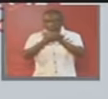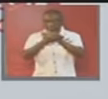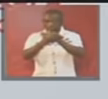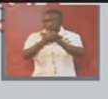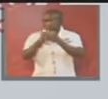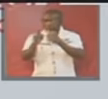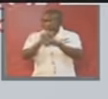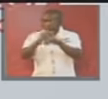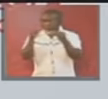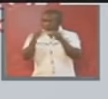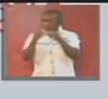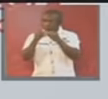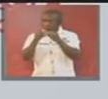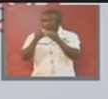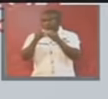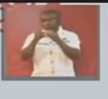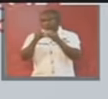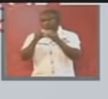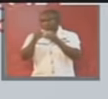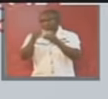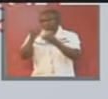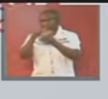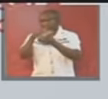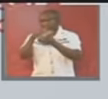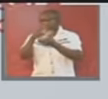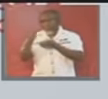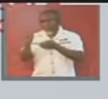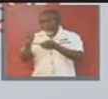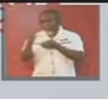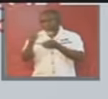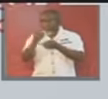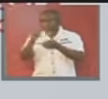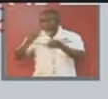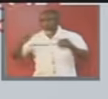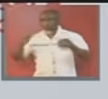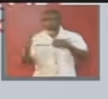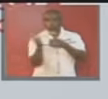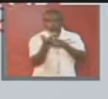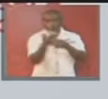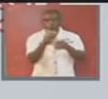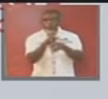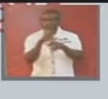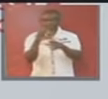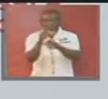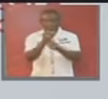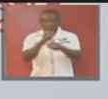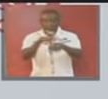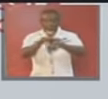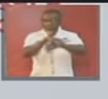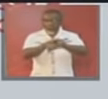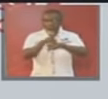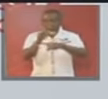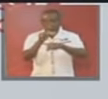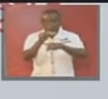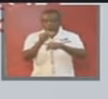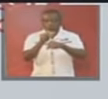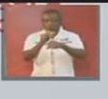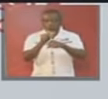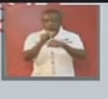this point in time. It is not being used across the board. So we are looking on at